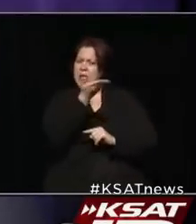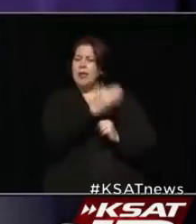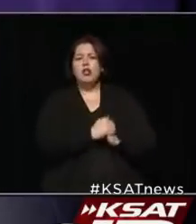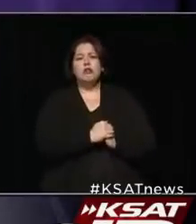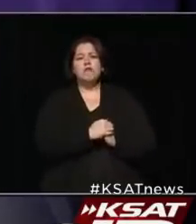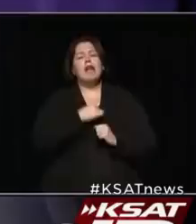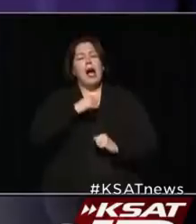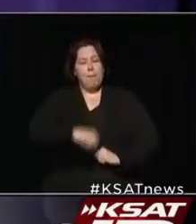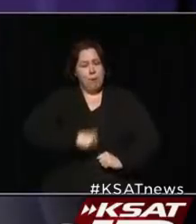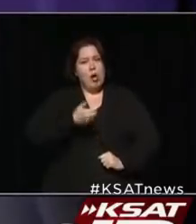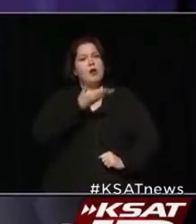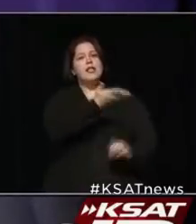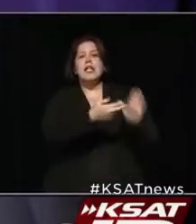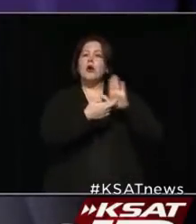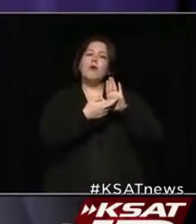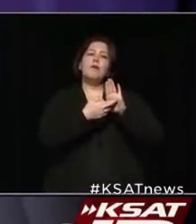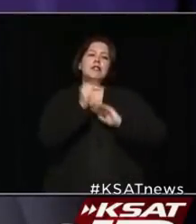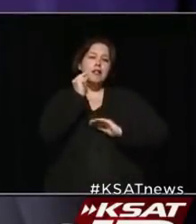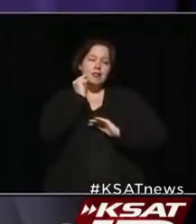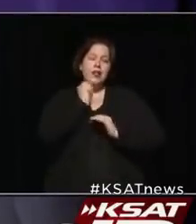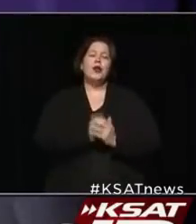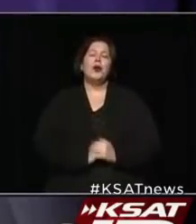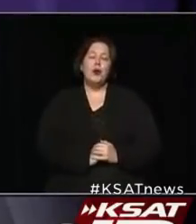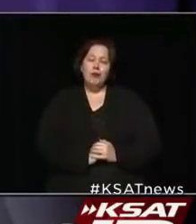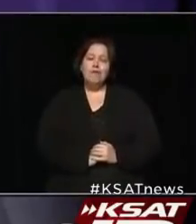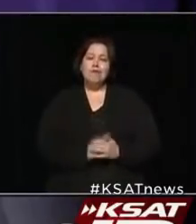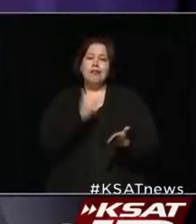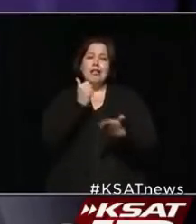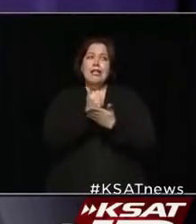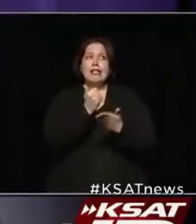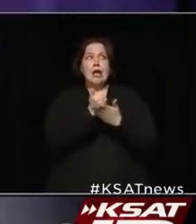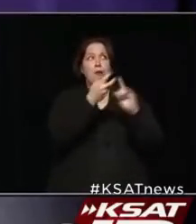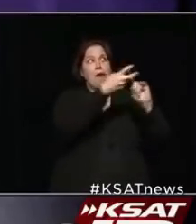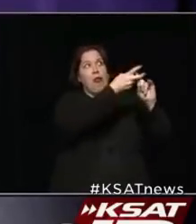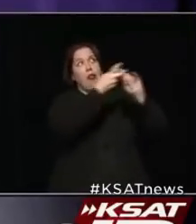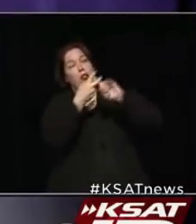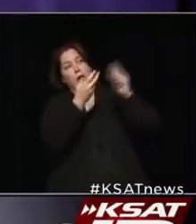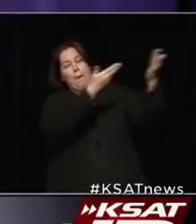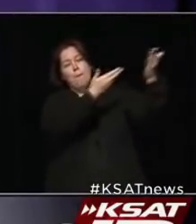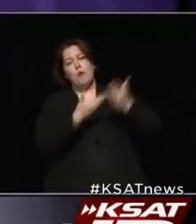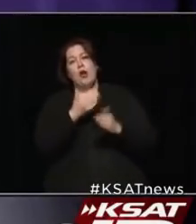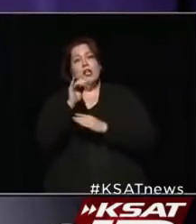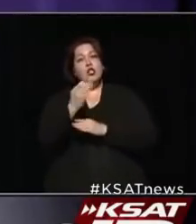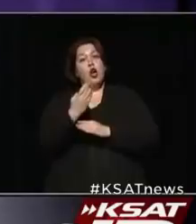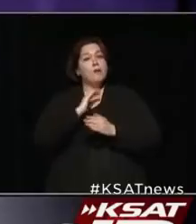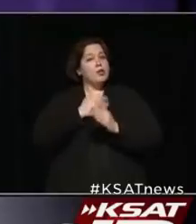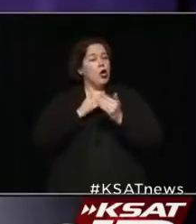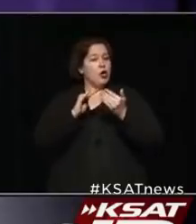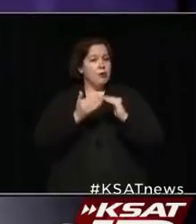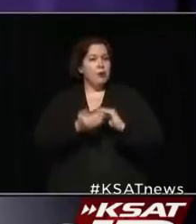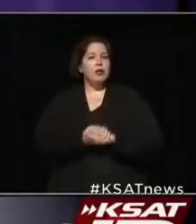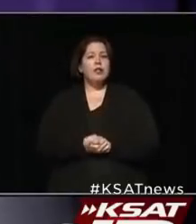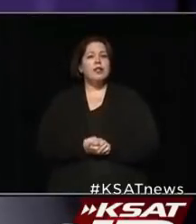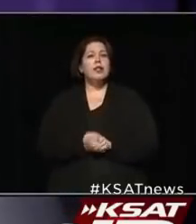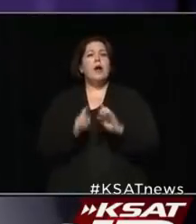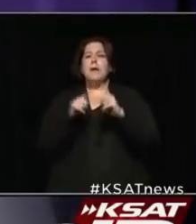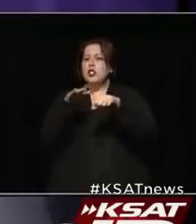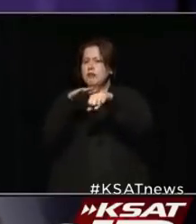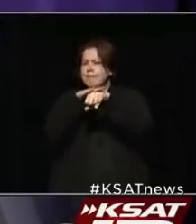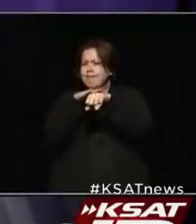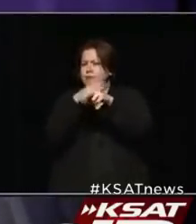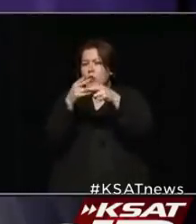proud that he's up there representing San Antonio and helping to bring some of those jobs to our community. But just a real